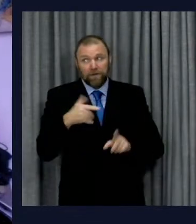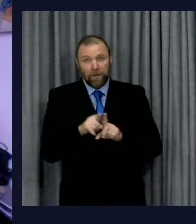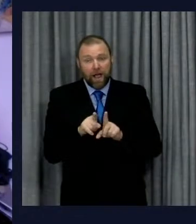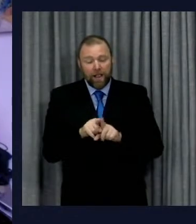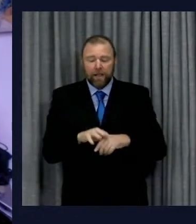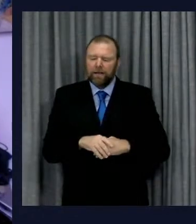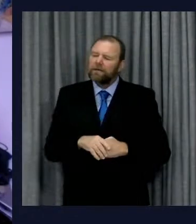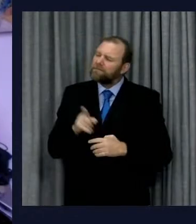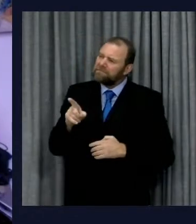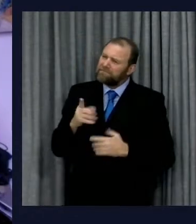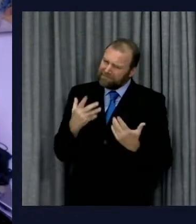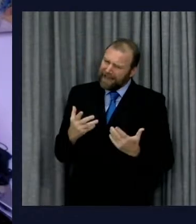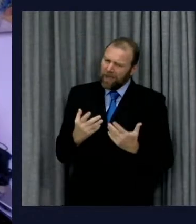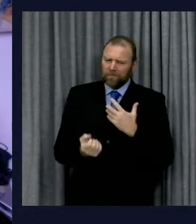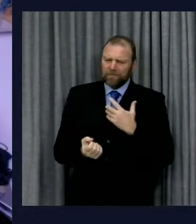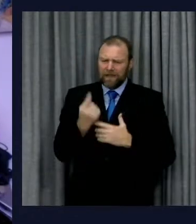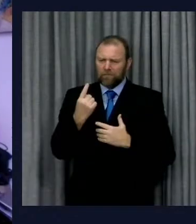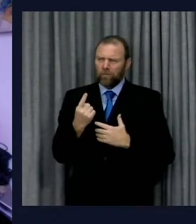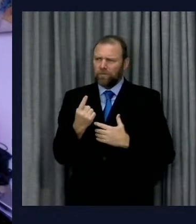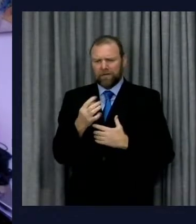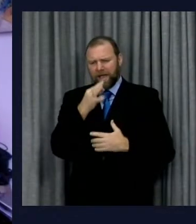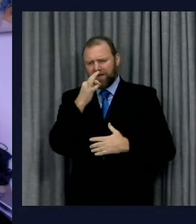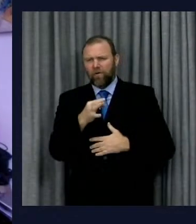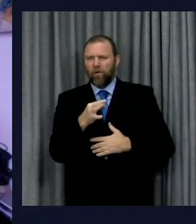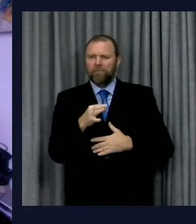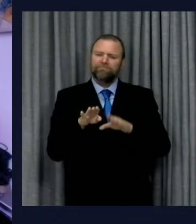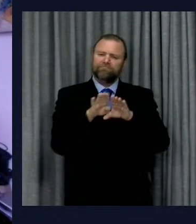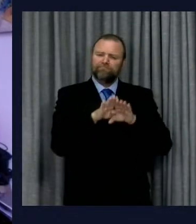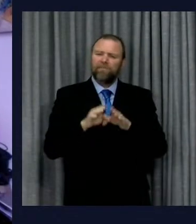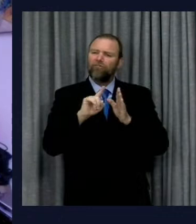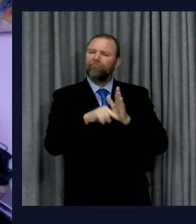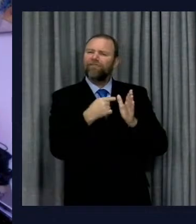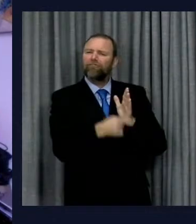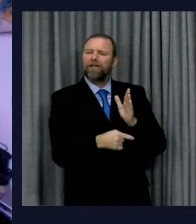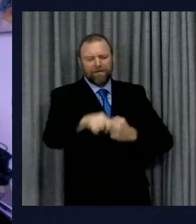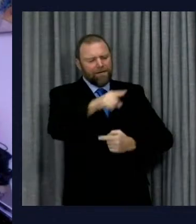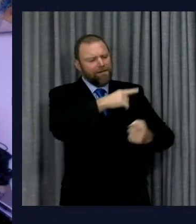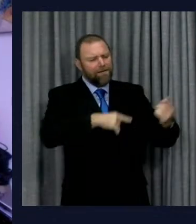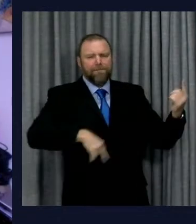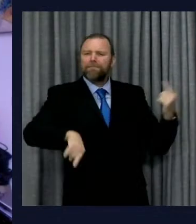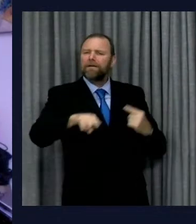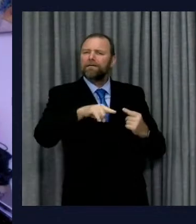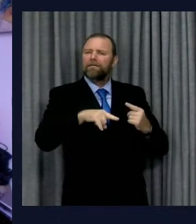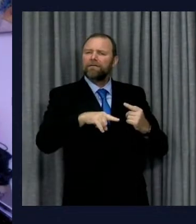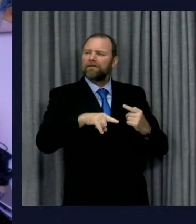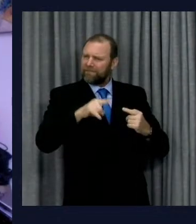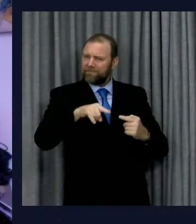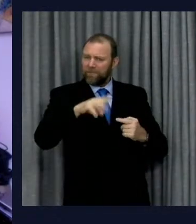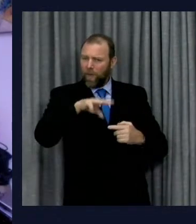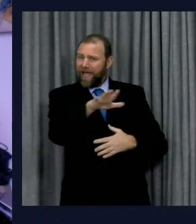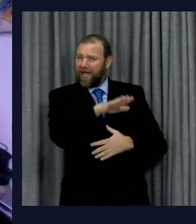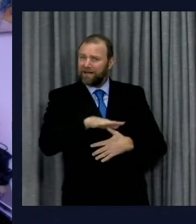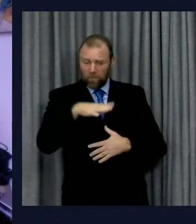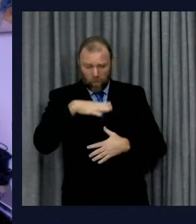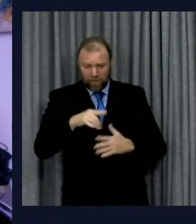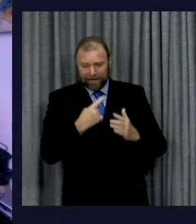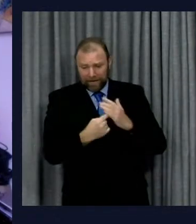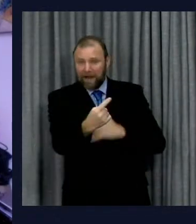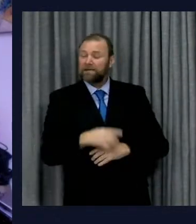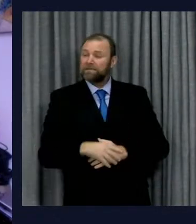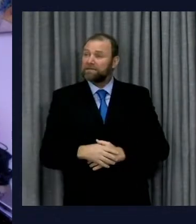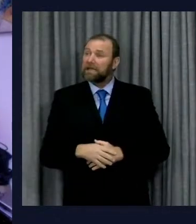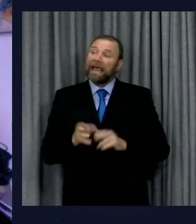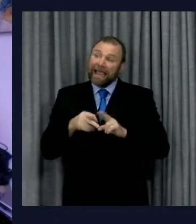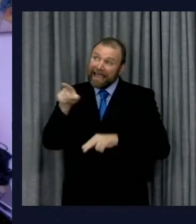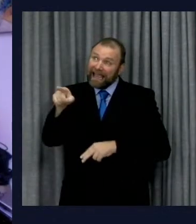not time to call for a referendum on independence for Wales to let the people decide? And if you were to facilitate a referendum and the vote